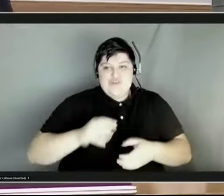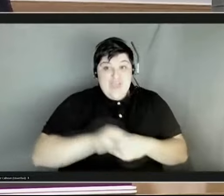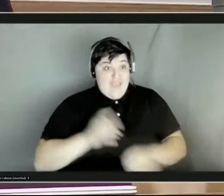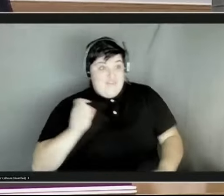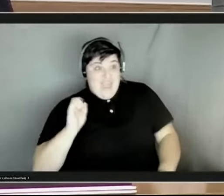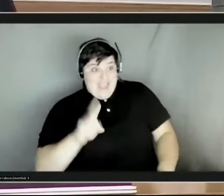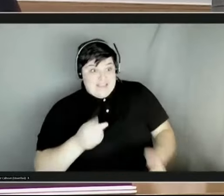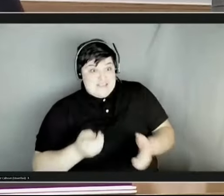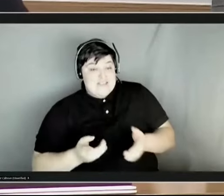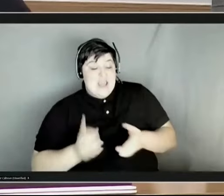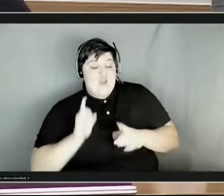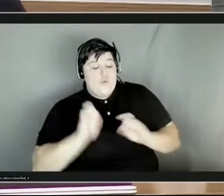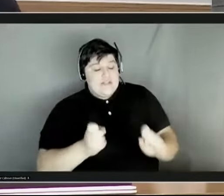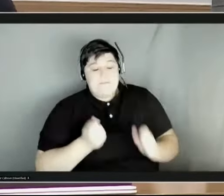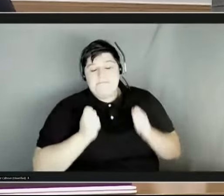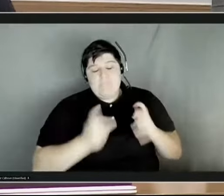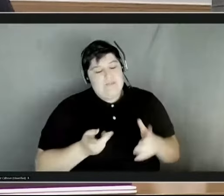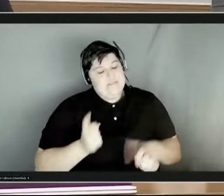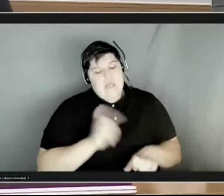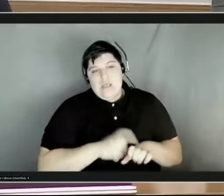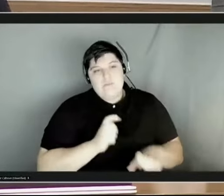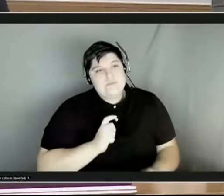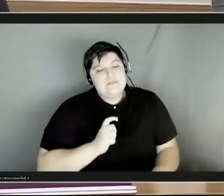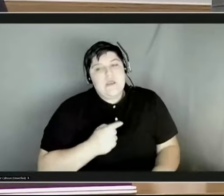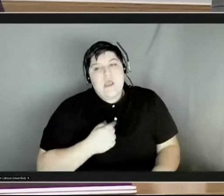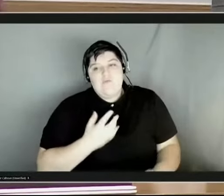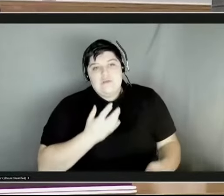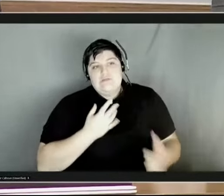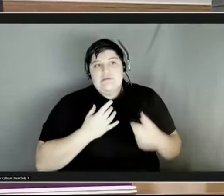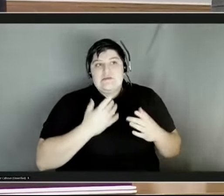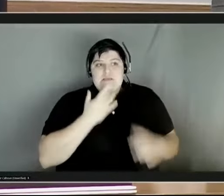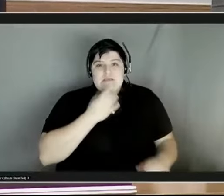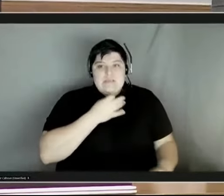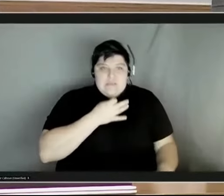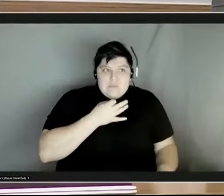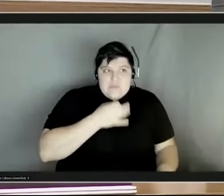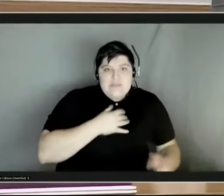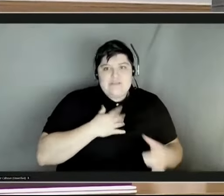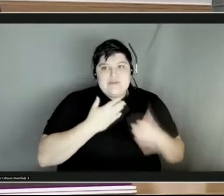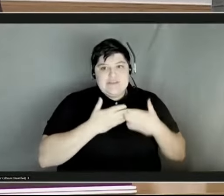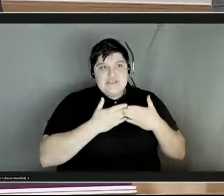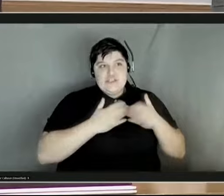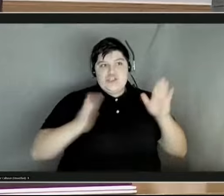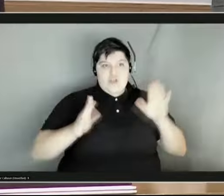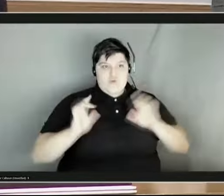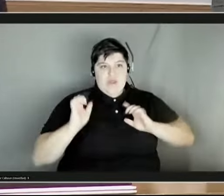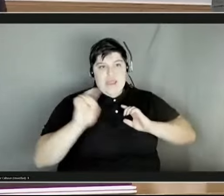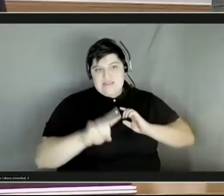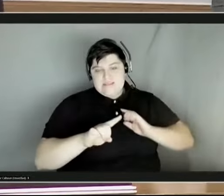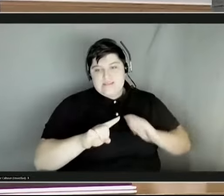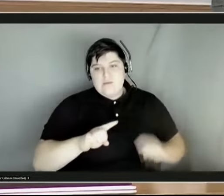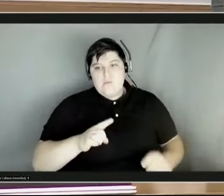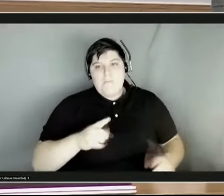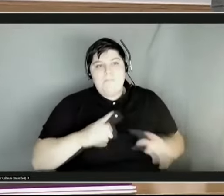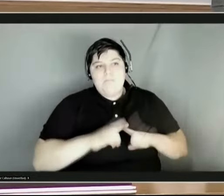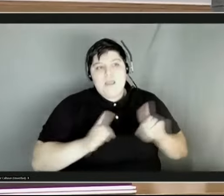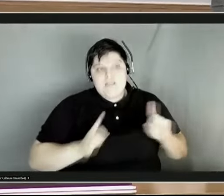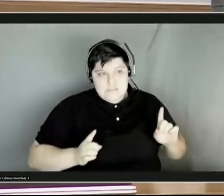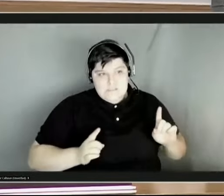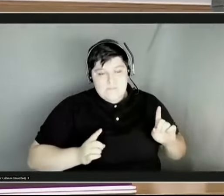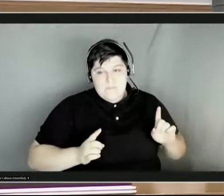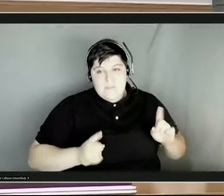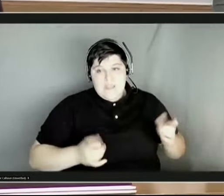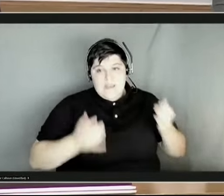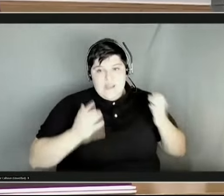question multiple times, which I would consider to be a general inquiry. But now I'm